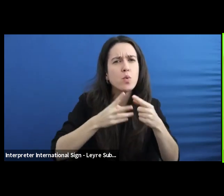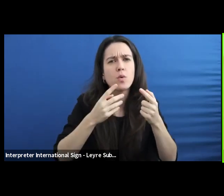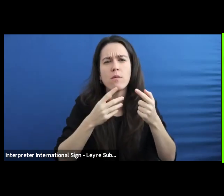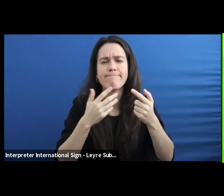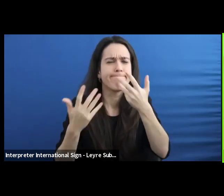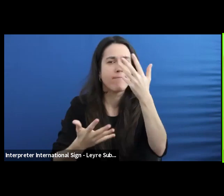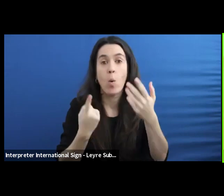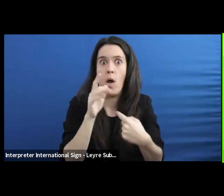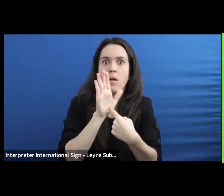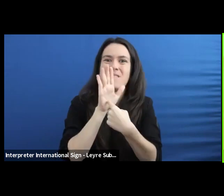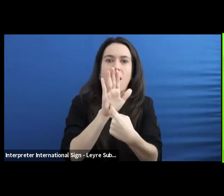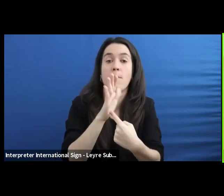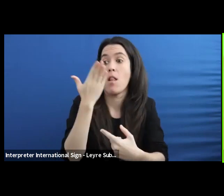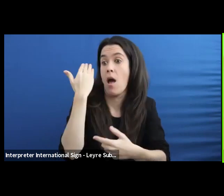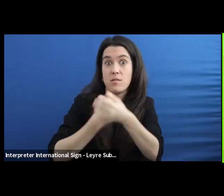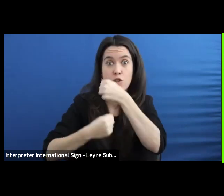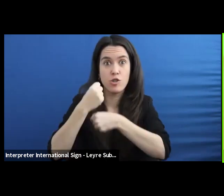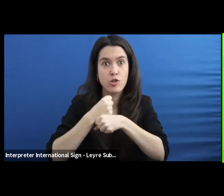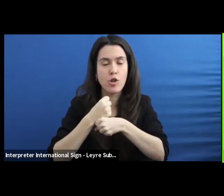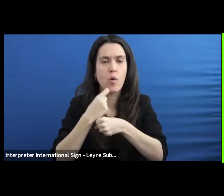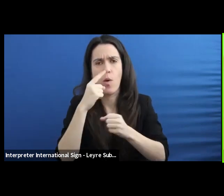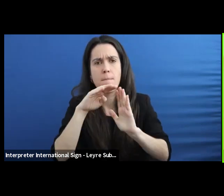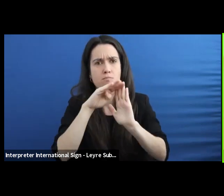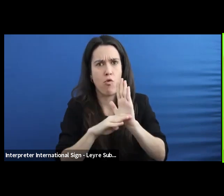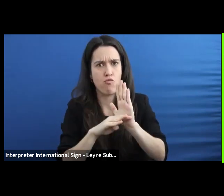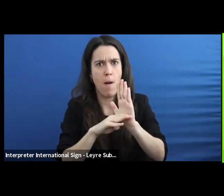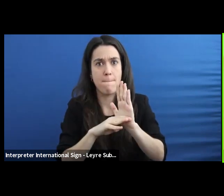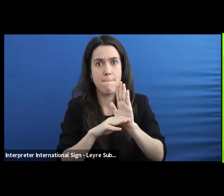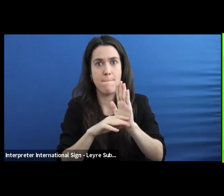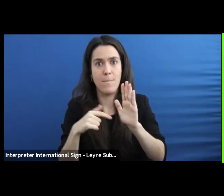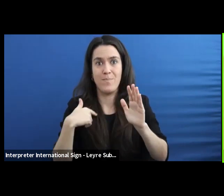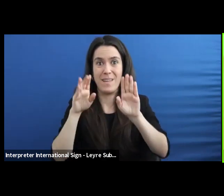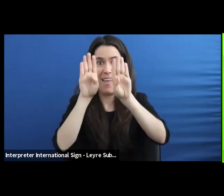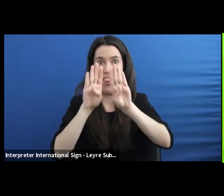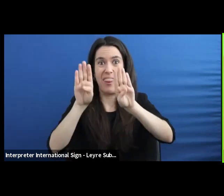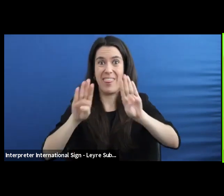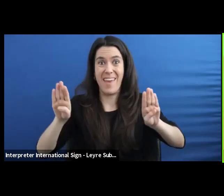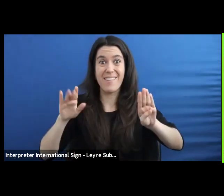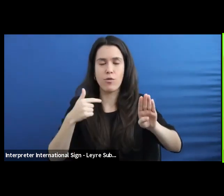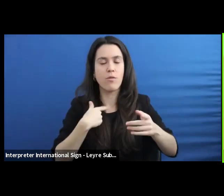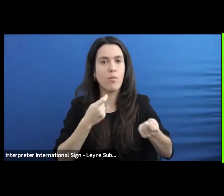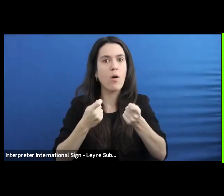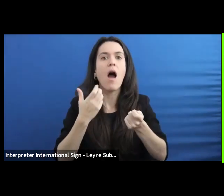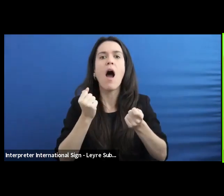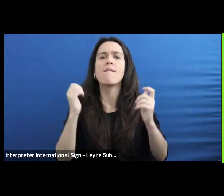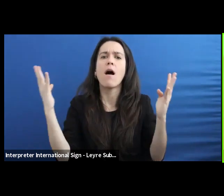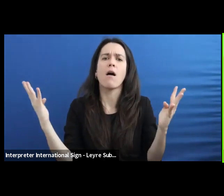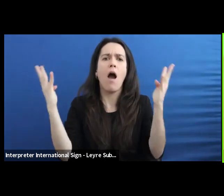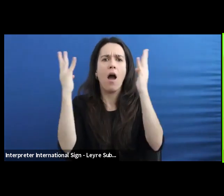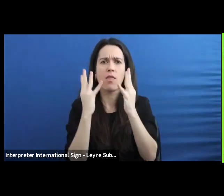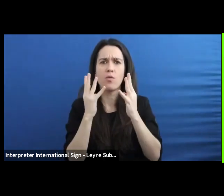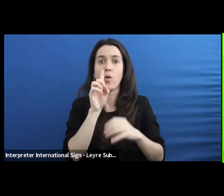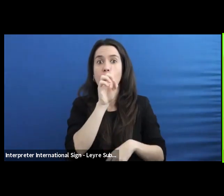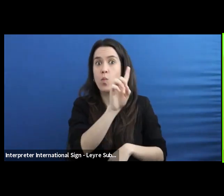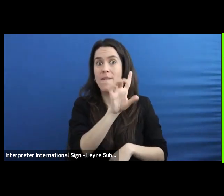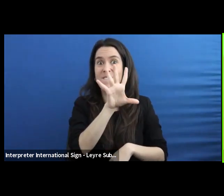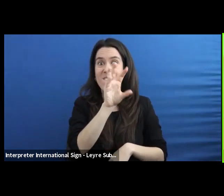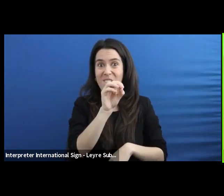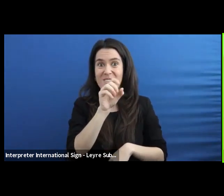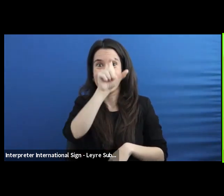Last year, within the program I manage, within the theater program Doppelpass, we had a gathering of 150 theater makers.